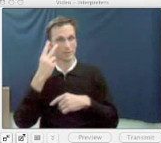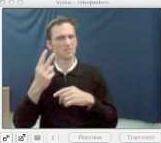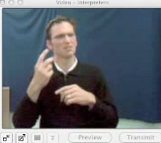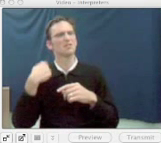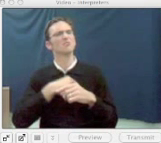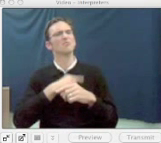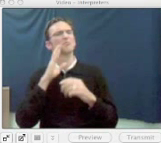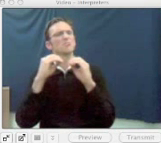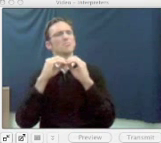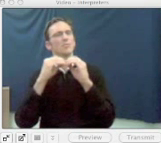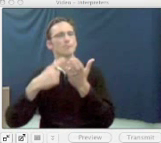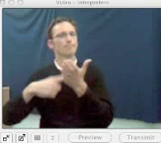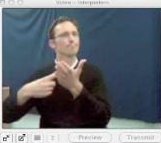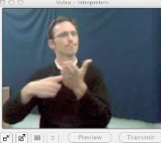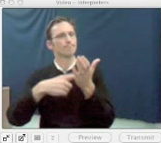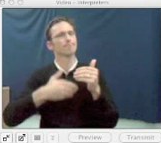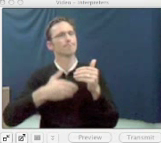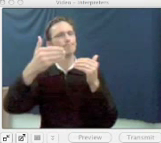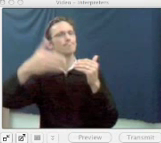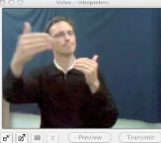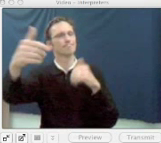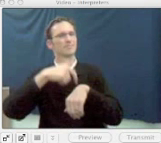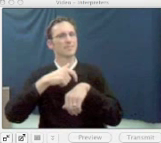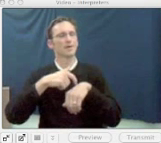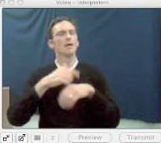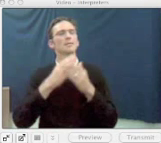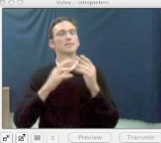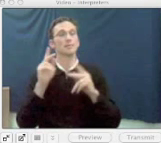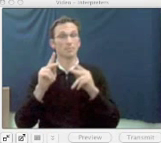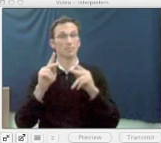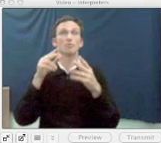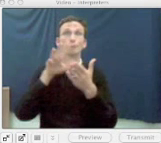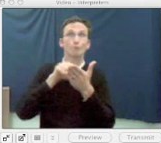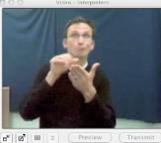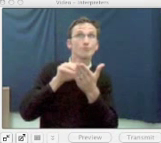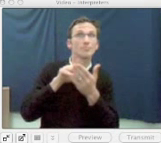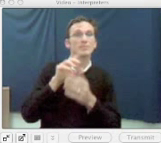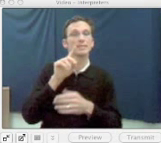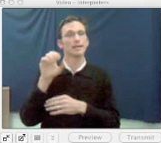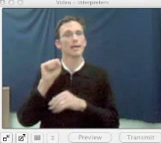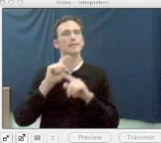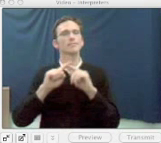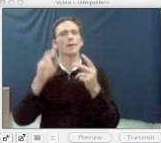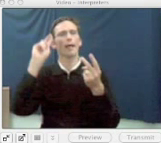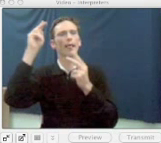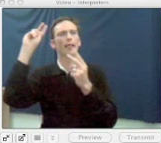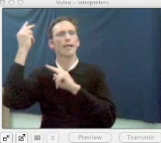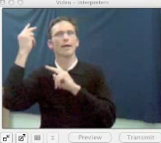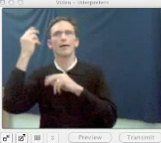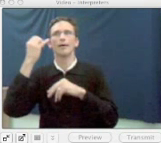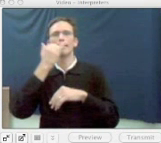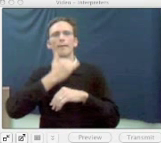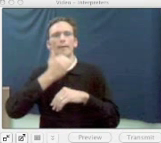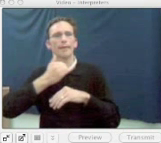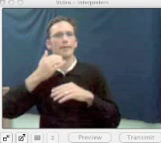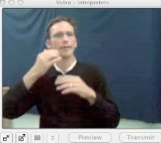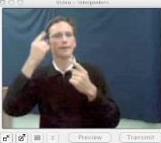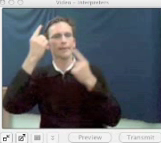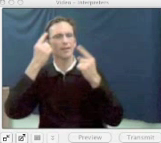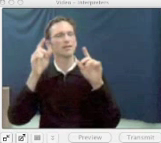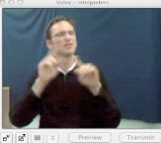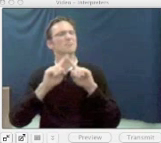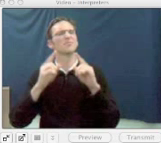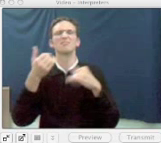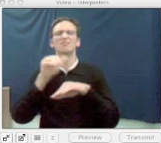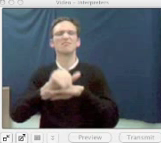about this in a different time. It's sort of the common mistakes people make with DCS, but I'm not going to go over that this evening. We'll spend more time on that at the